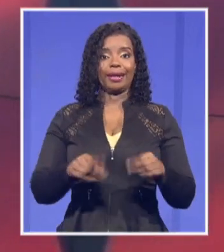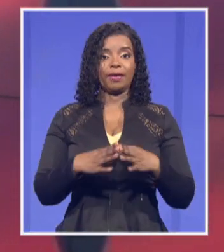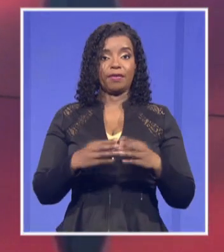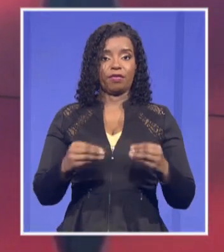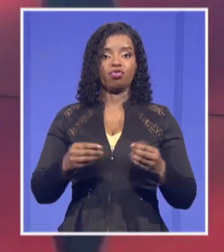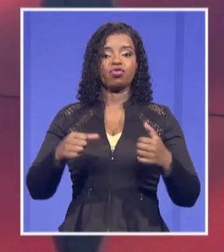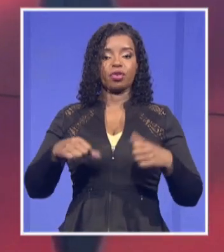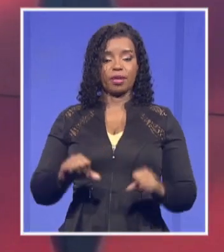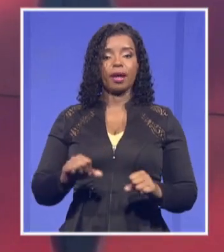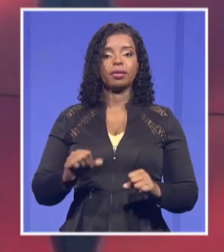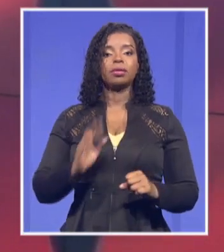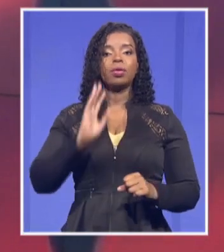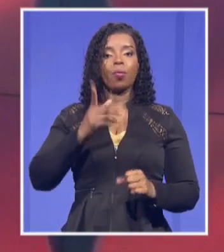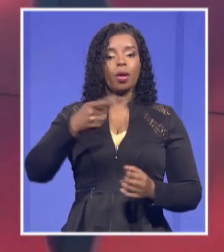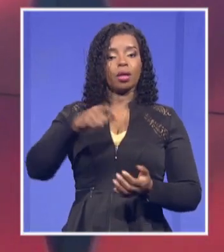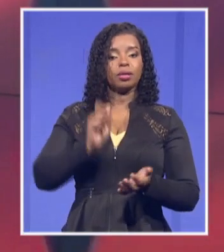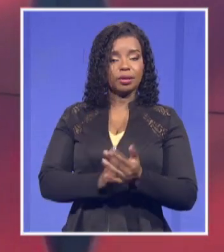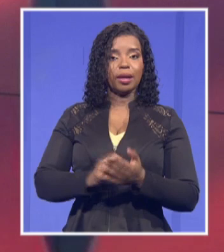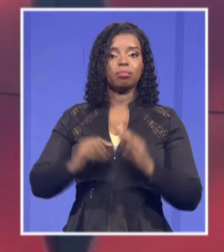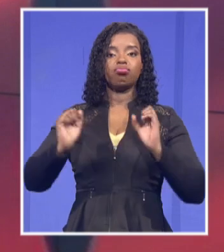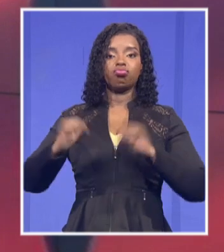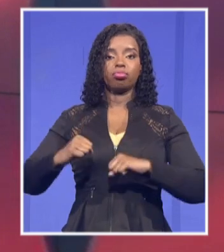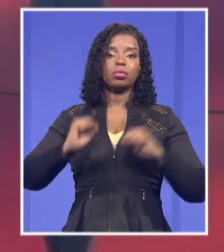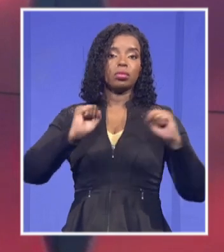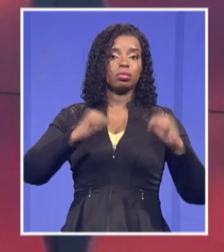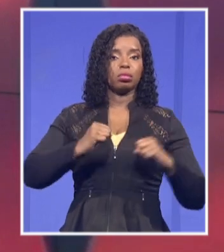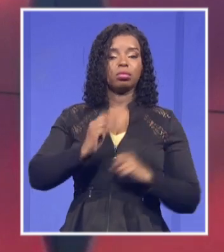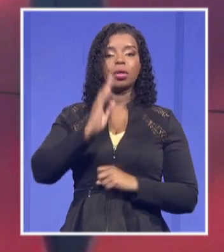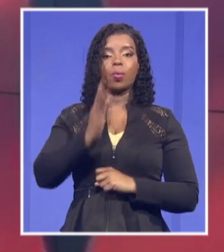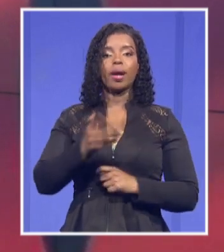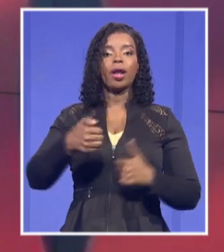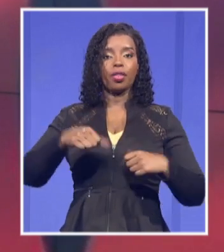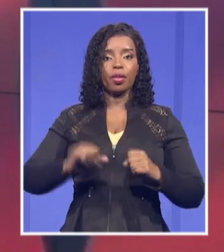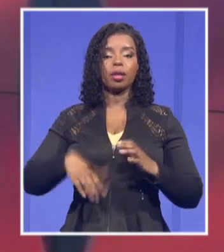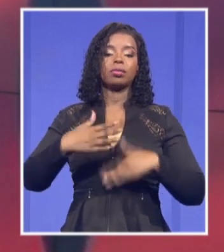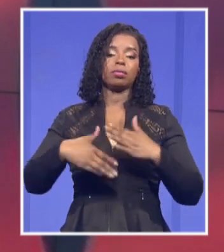agreements, and after signing those agreements, they will meet business later in the afternoon.